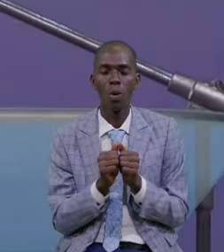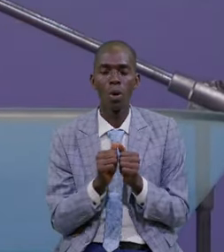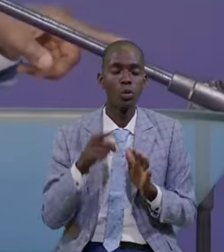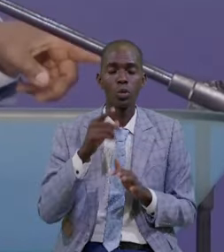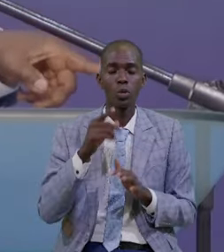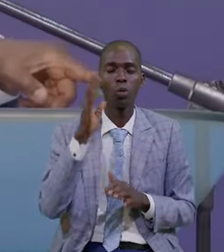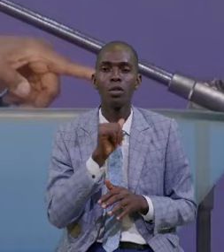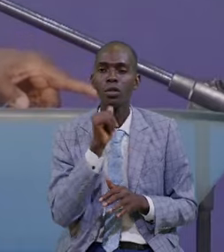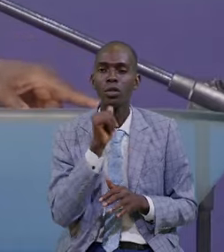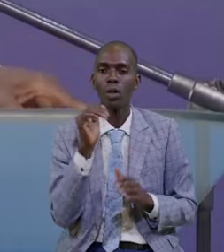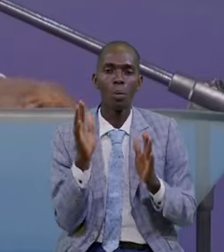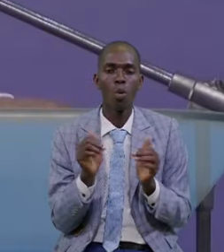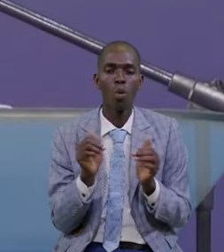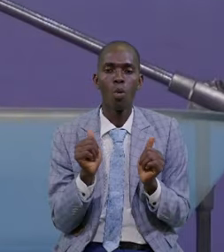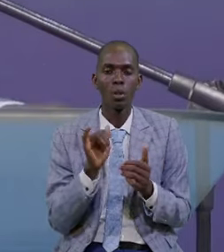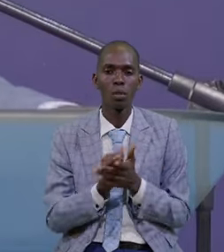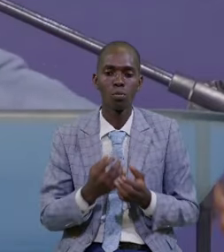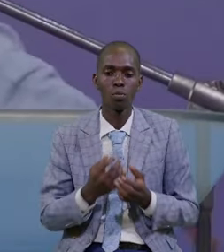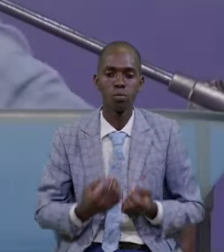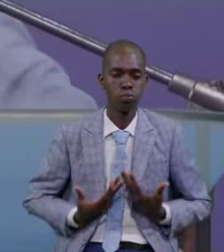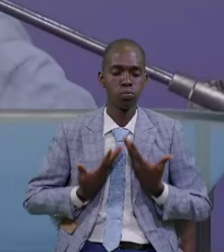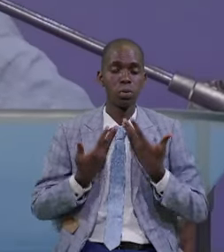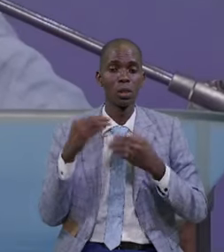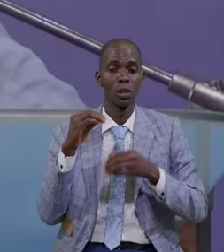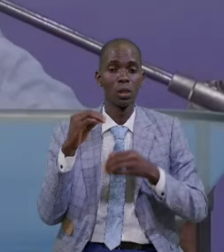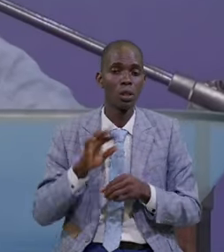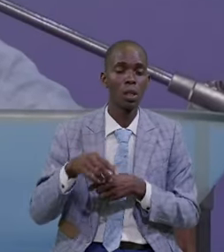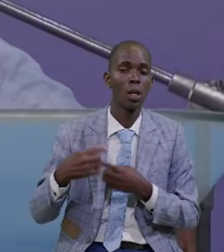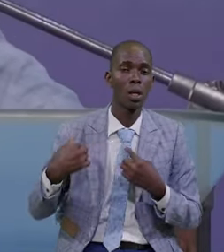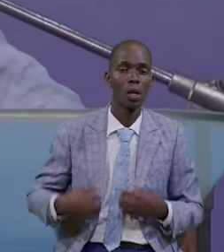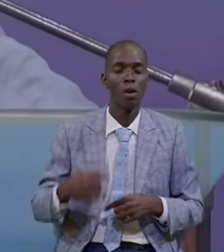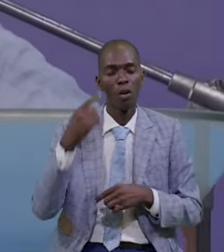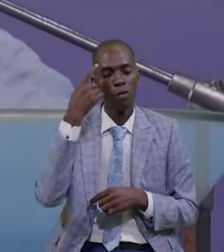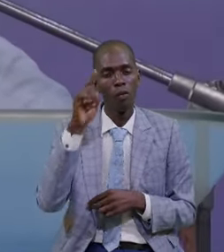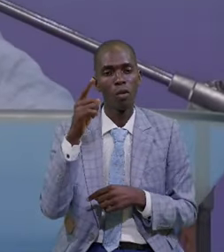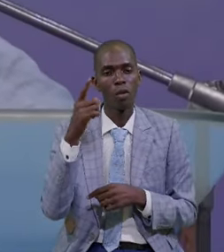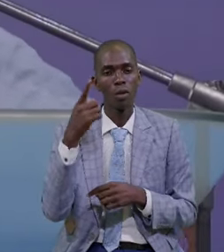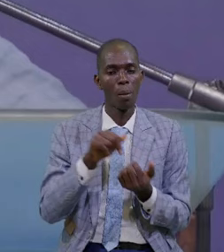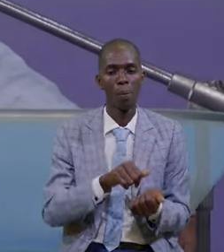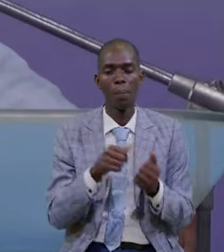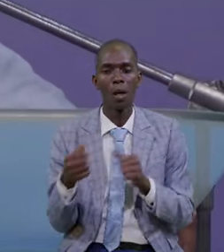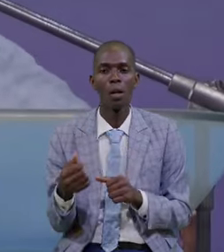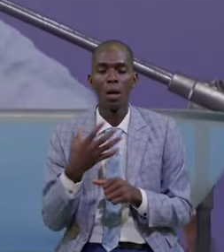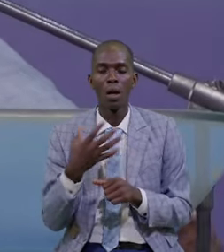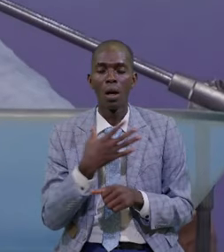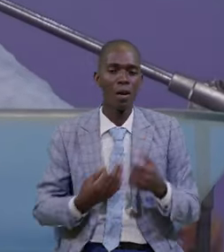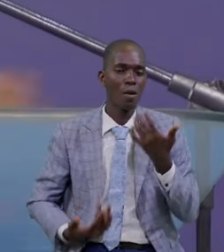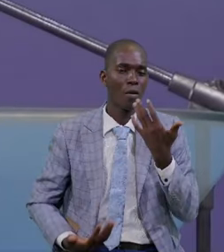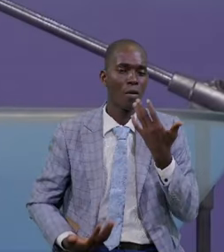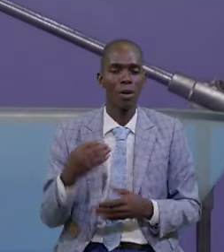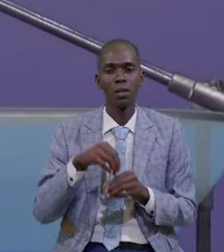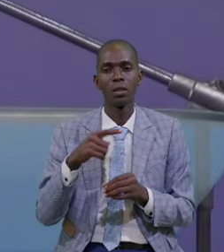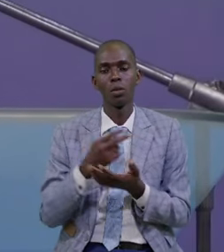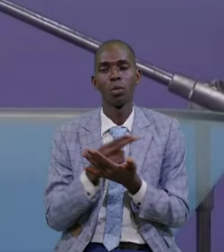with drive inside your heart for the baptism and fire in the Holy